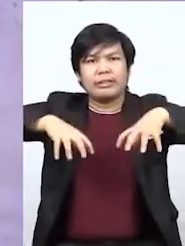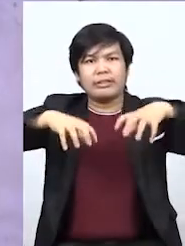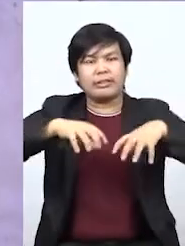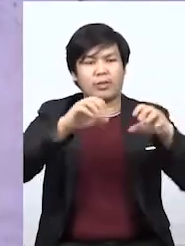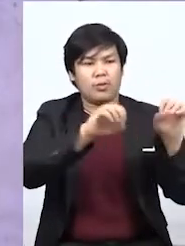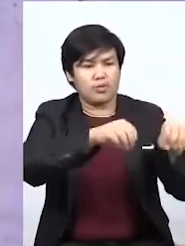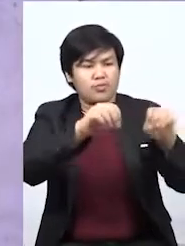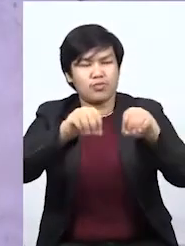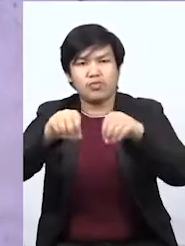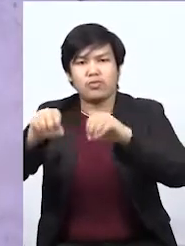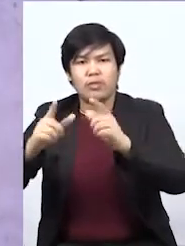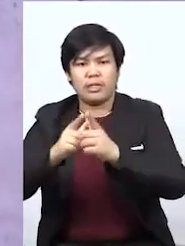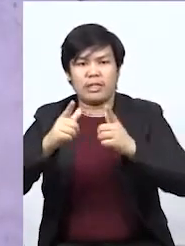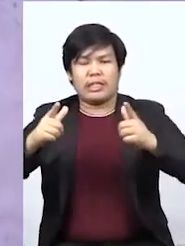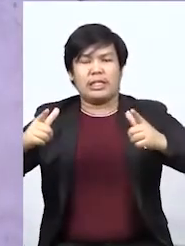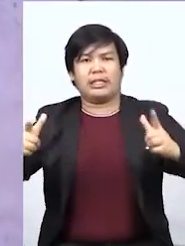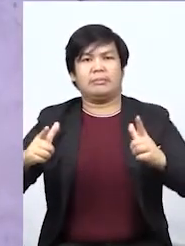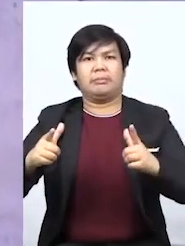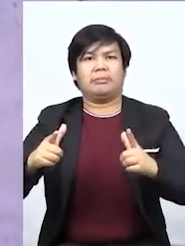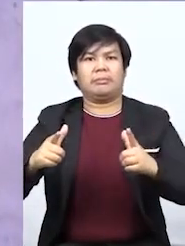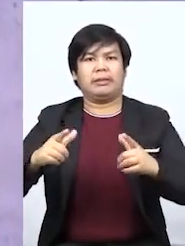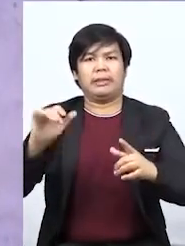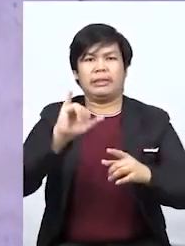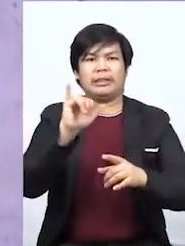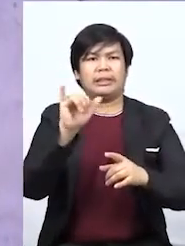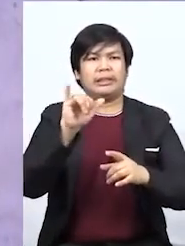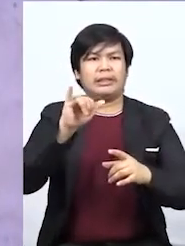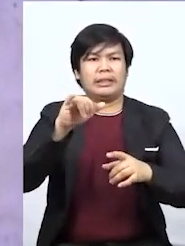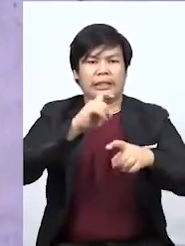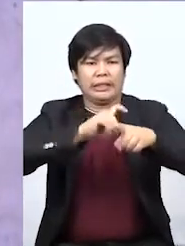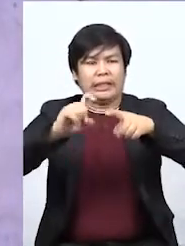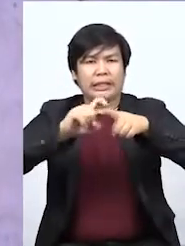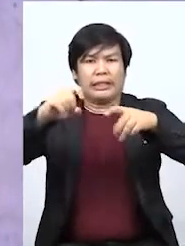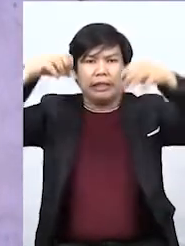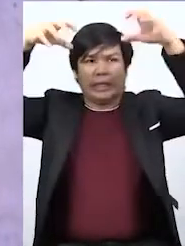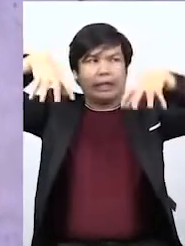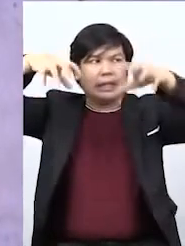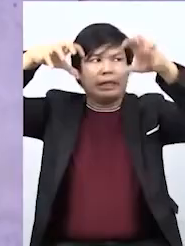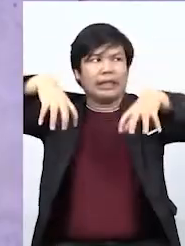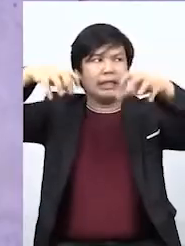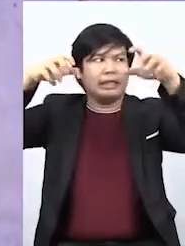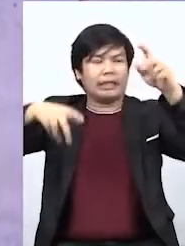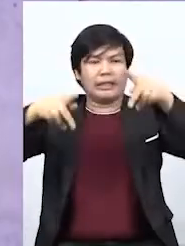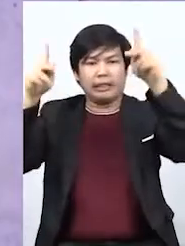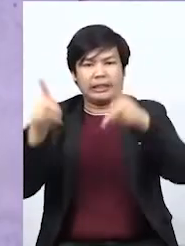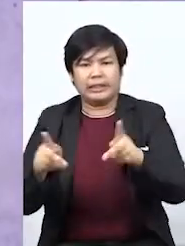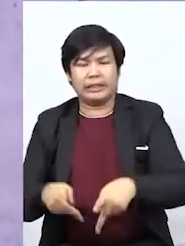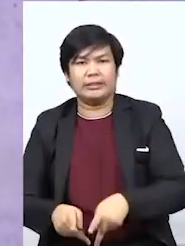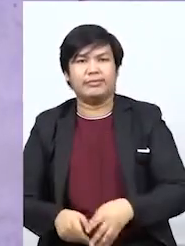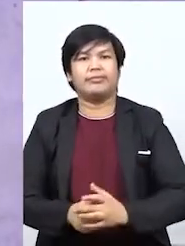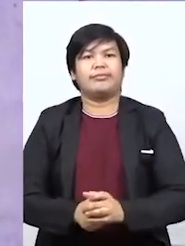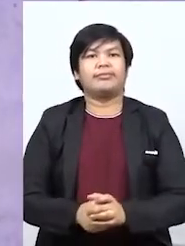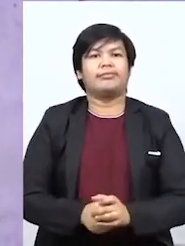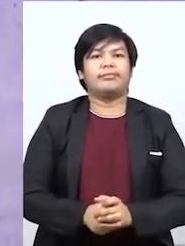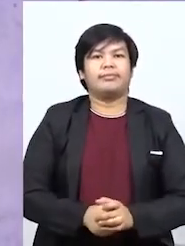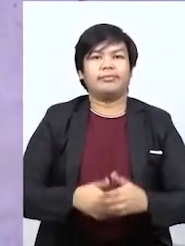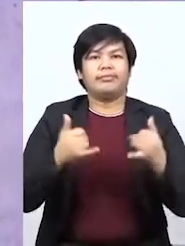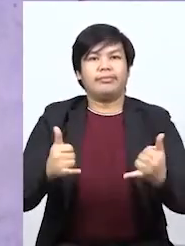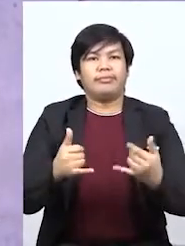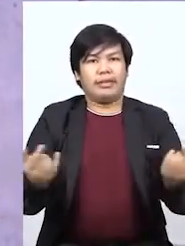Oceans or flashes of lightning that cuts the air and so as we come to